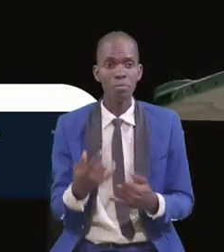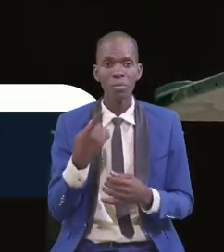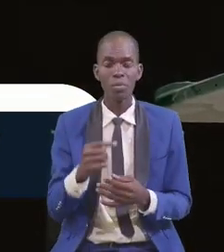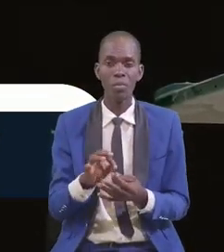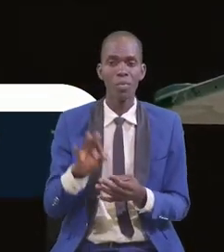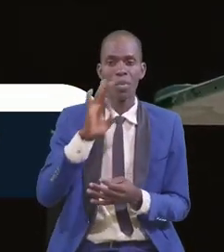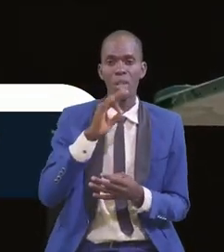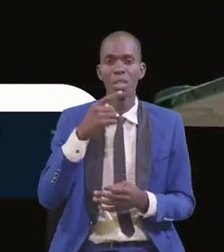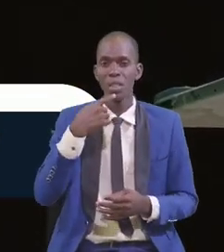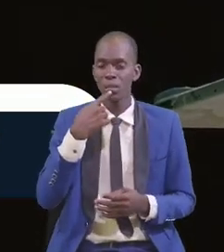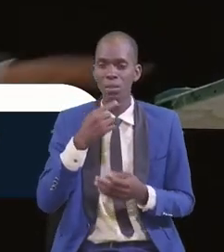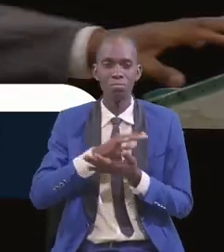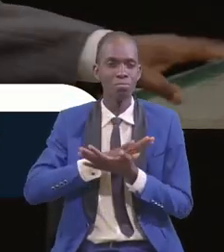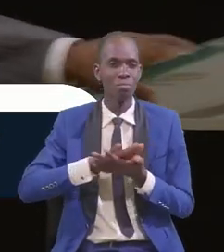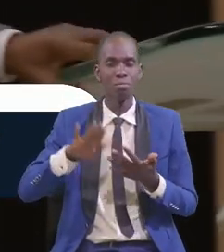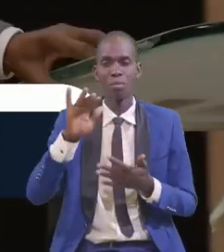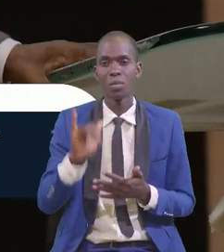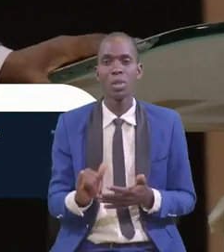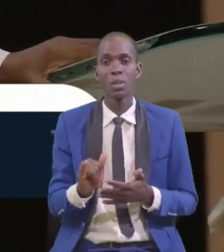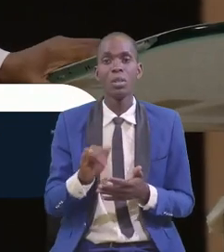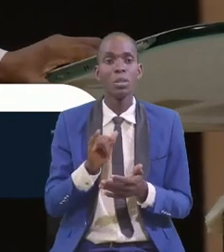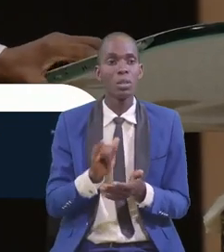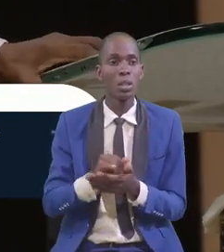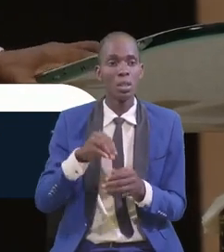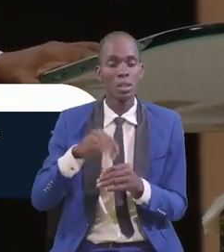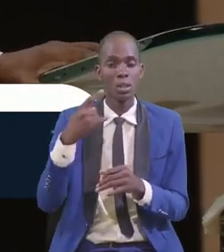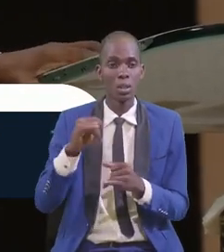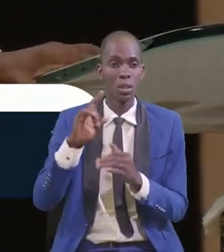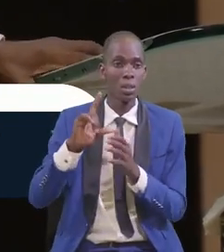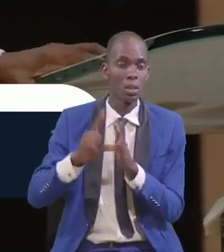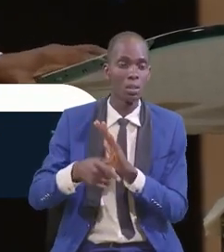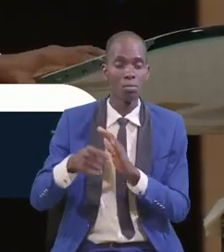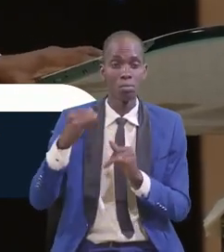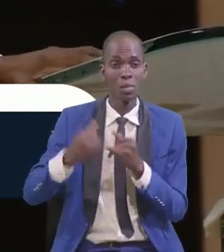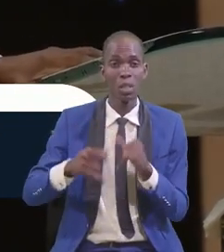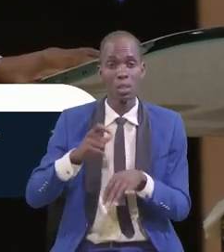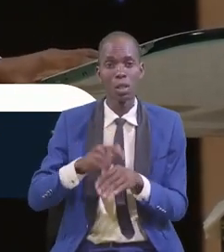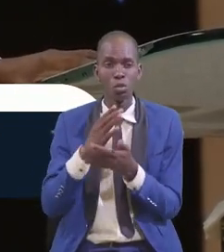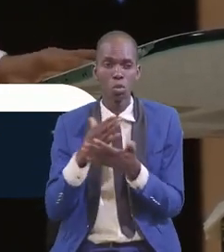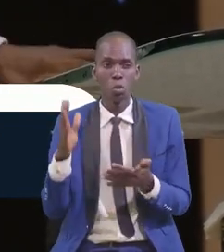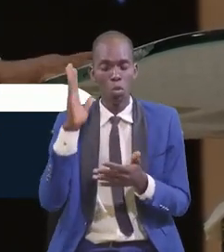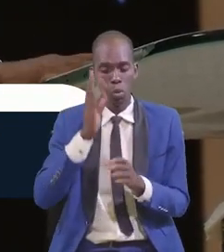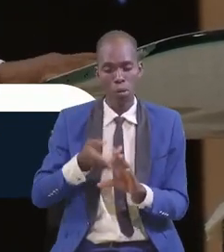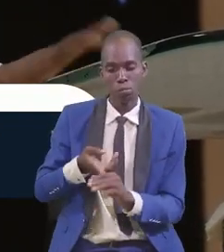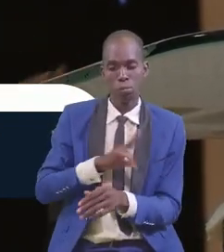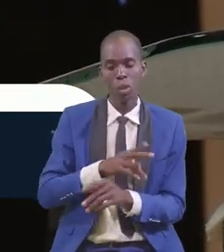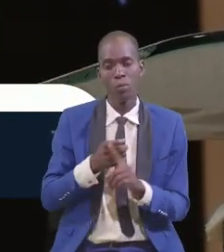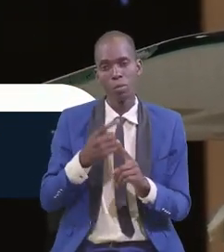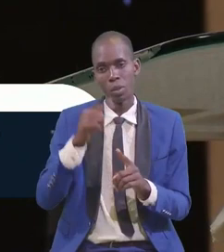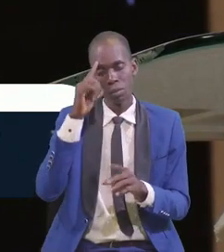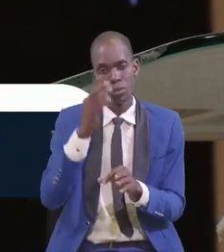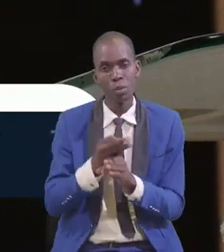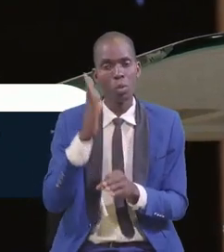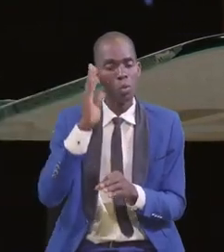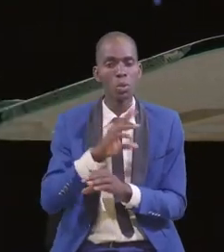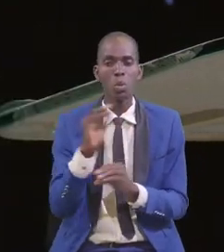Spirit speaketh expressly that in the latter times some shall depart from the faith. They will no more be